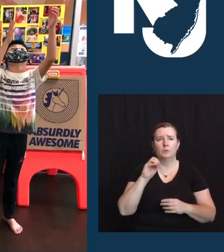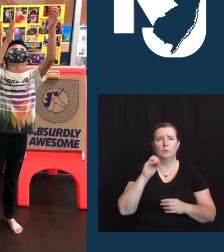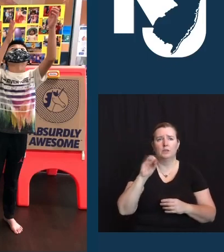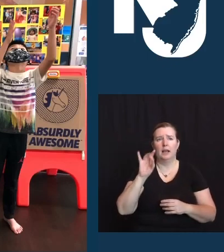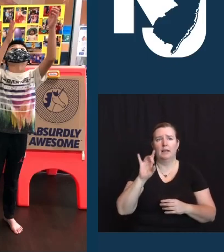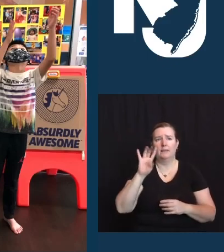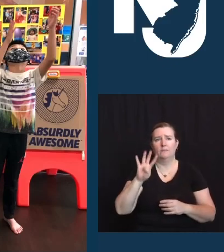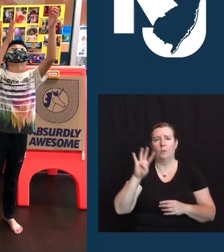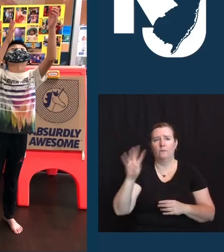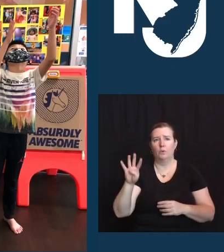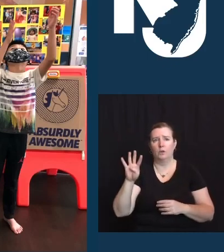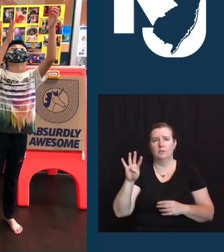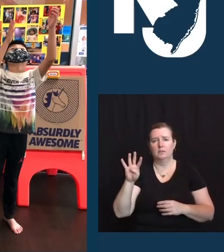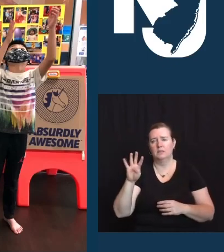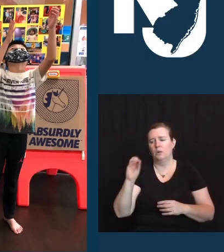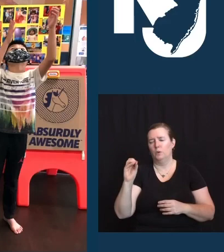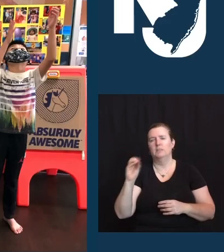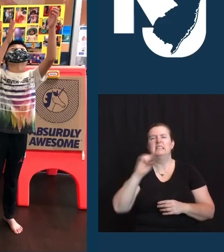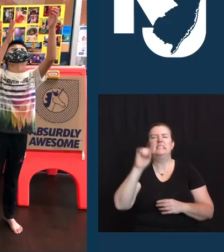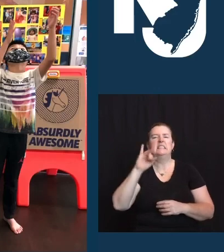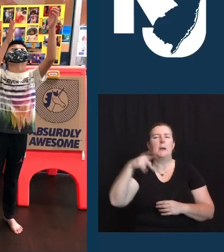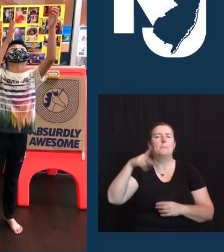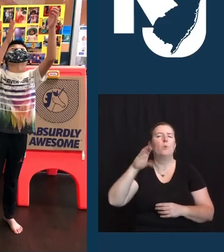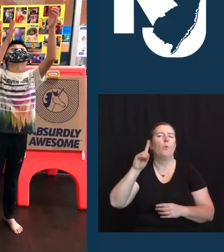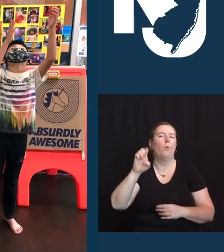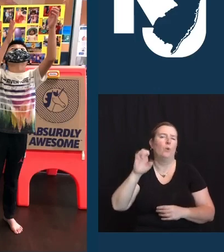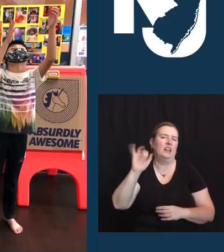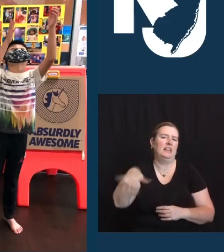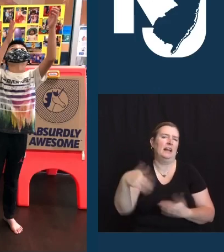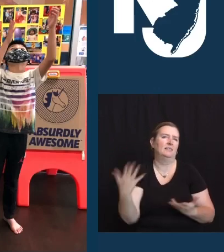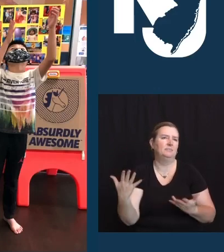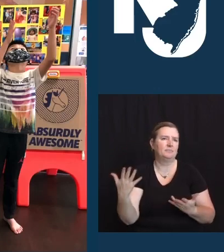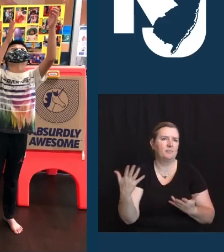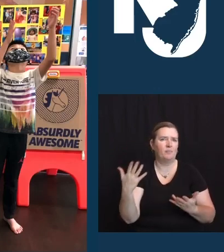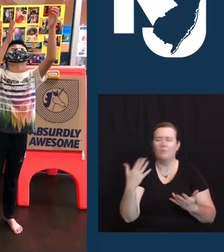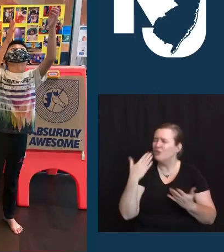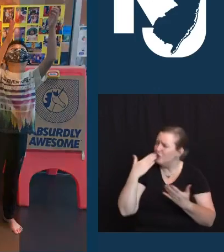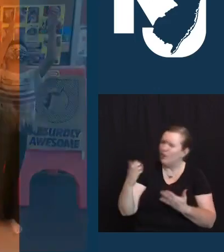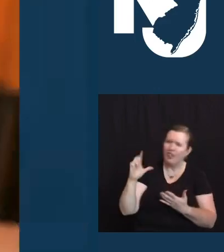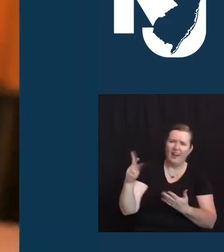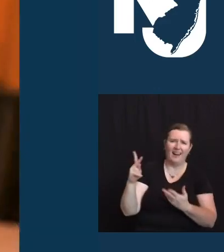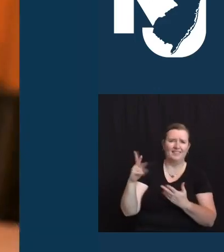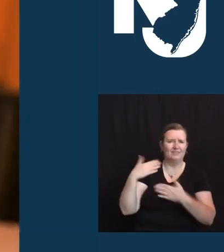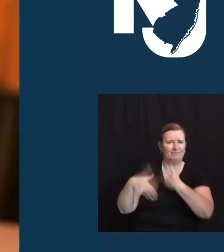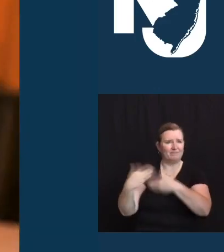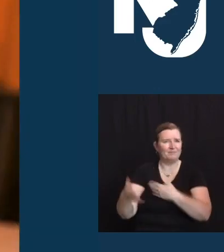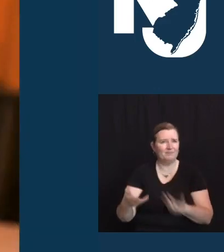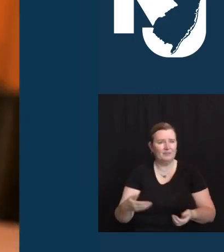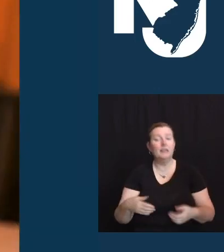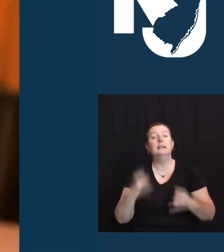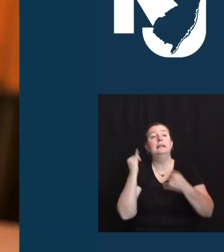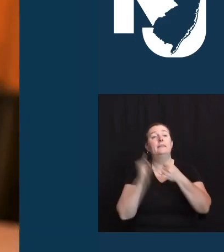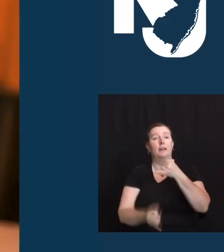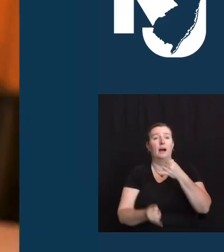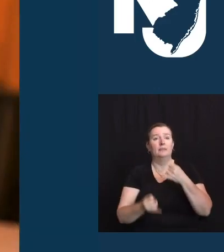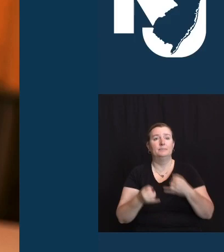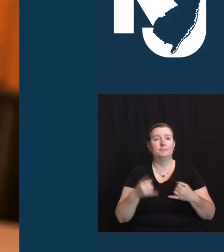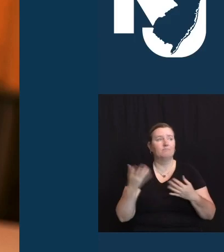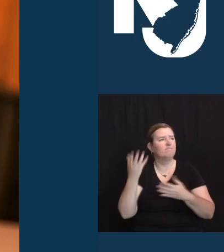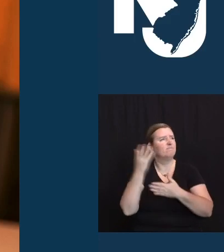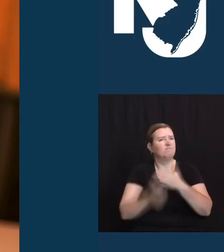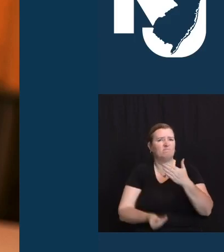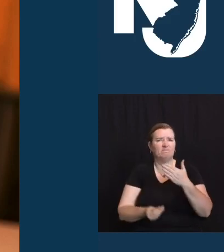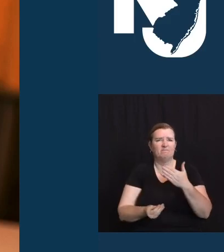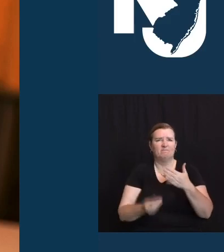08844. Good luck to Ada and William and the whole team there. Finally today, I want to note the passing of an American